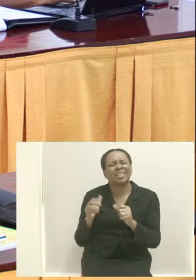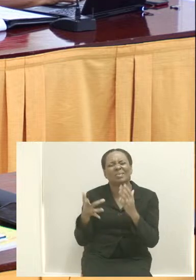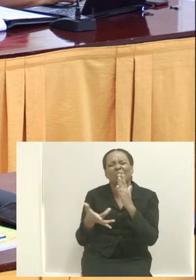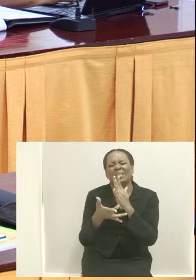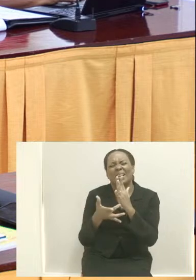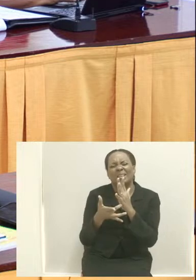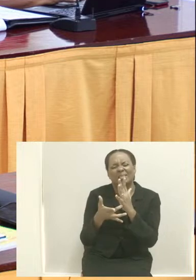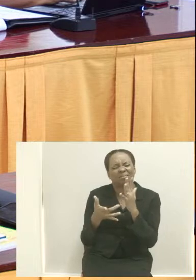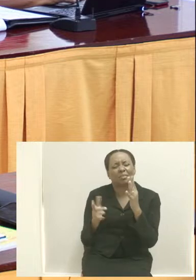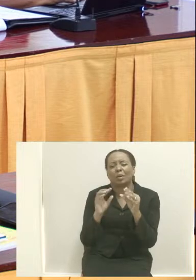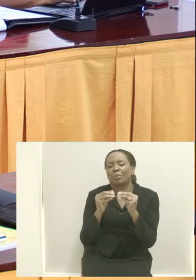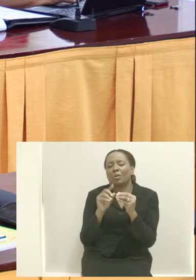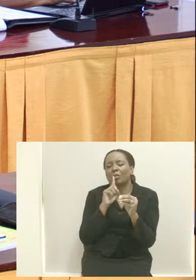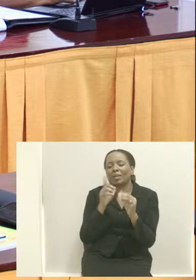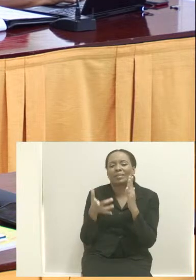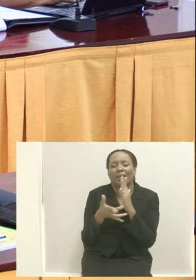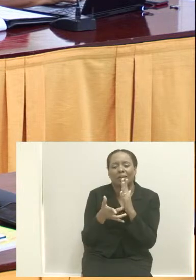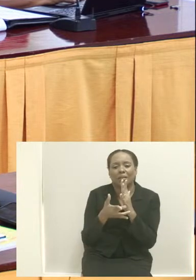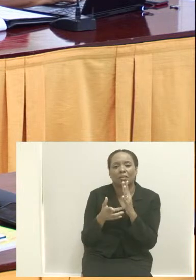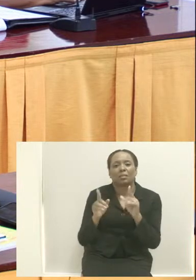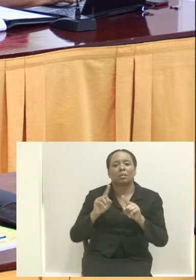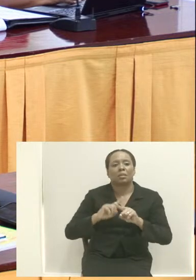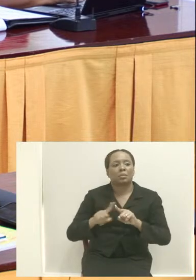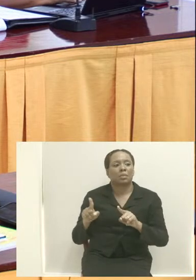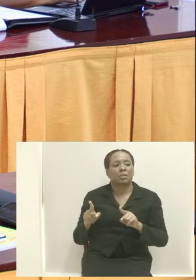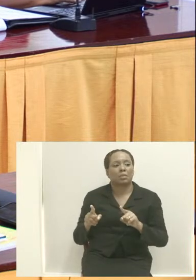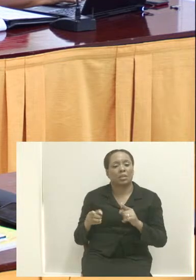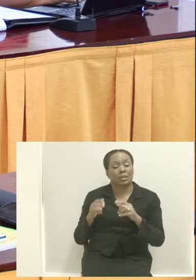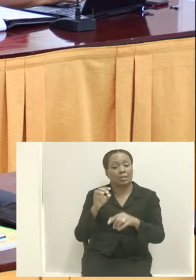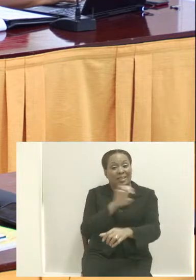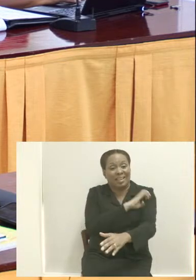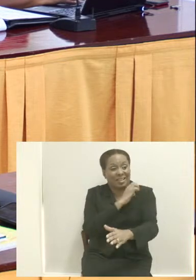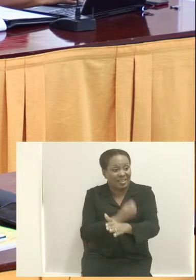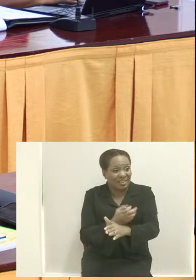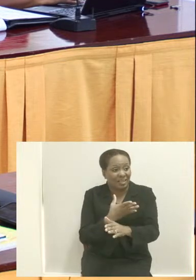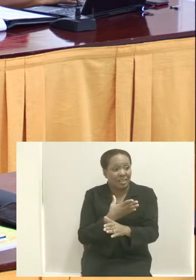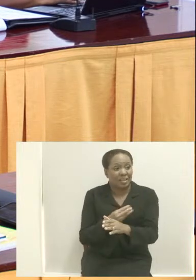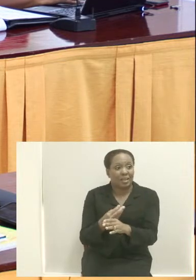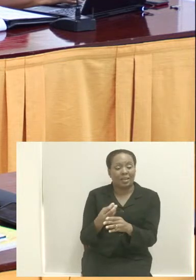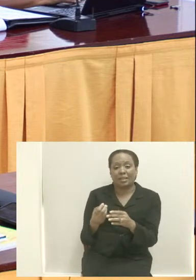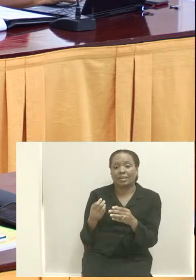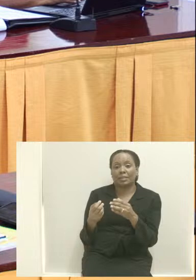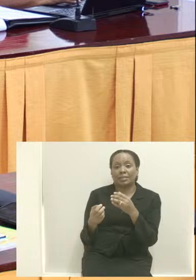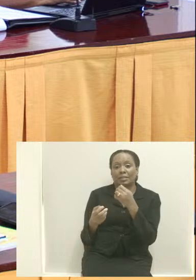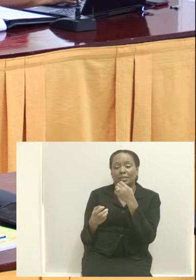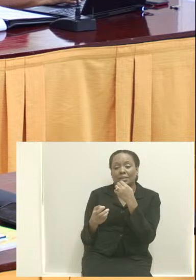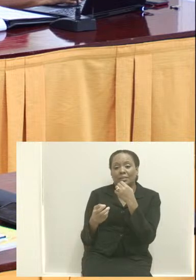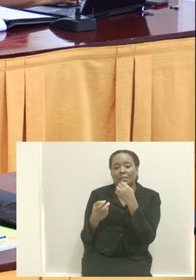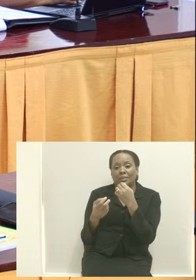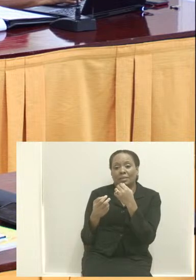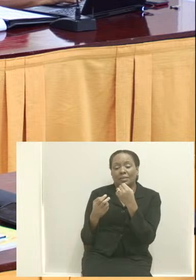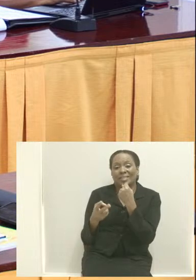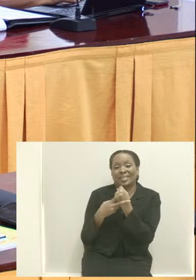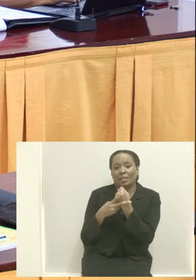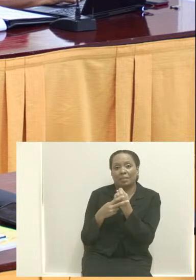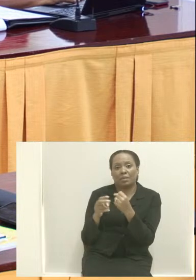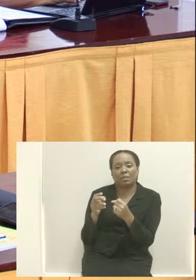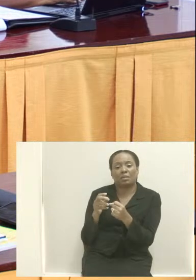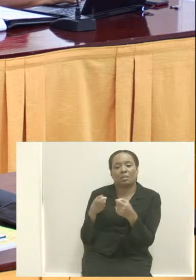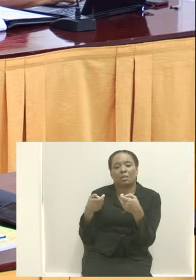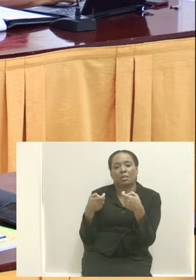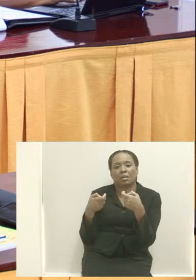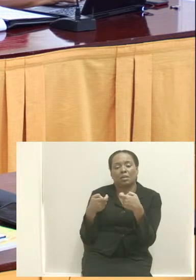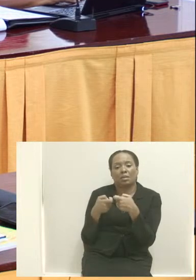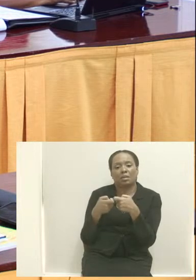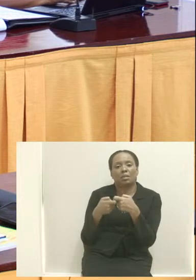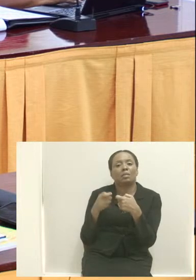and storage of electricity will be areas where there will be competition, and it will be independent power producers,